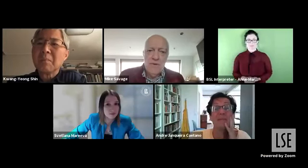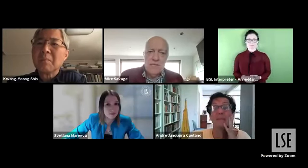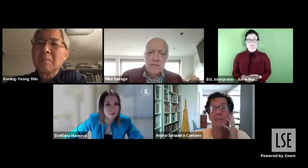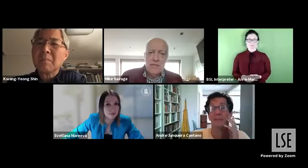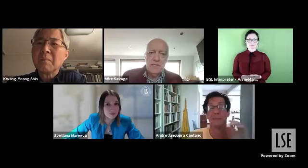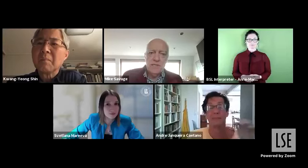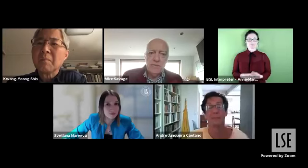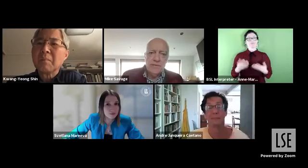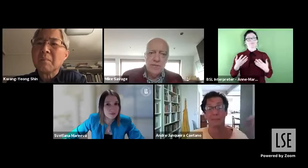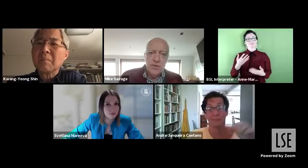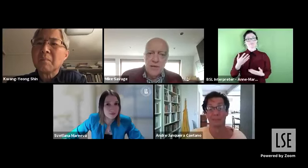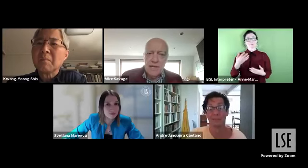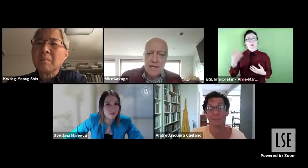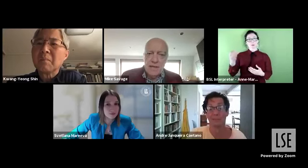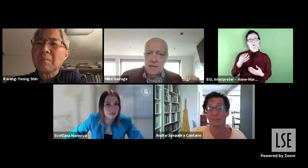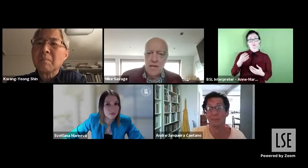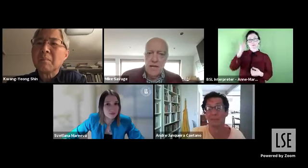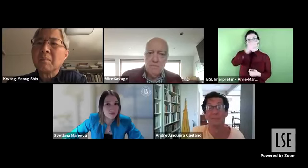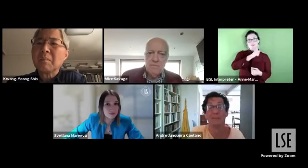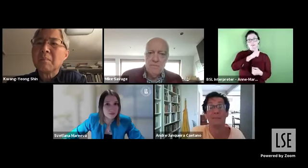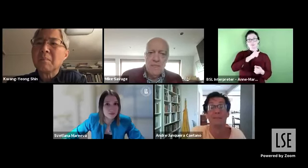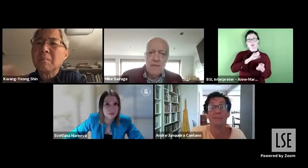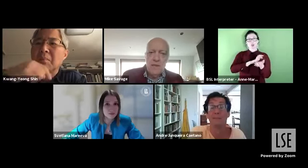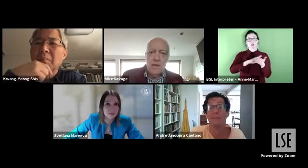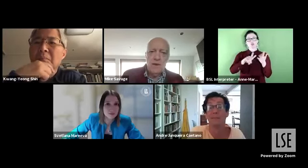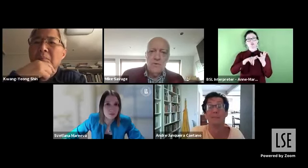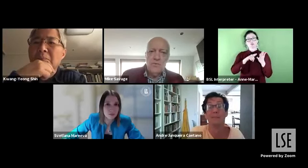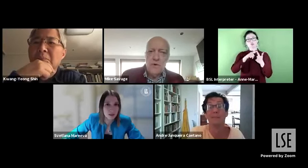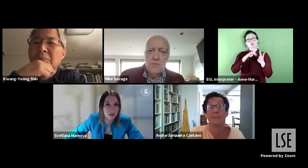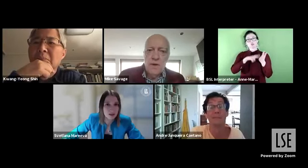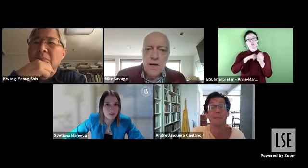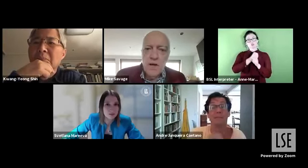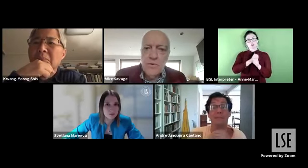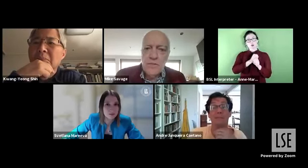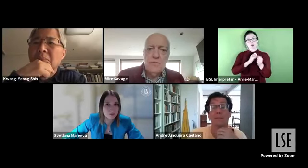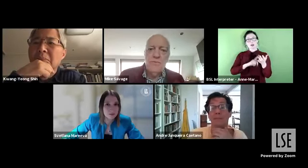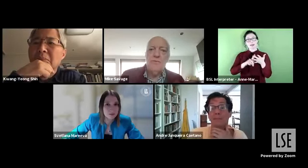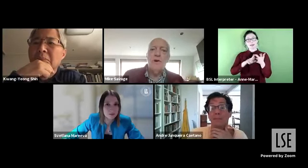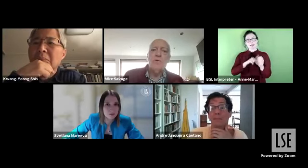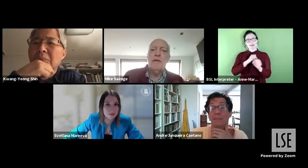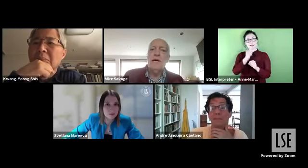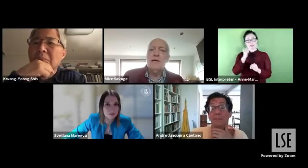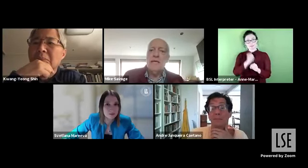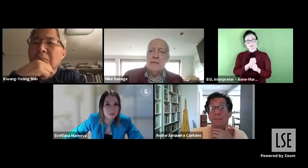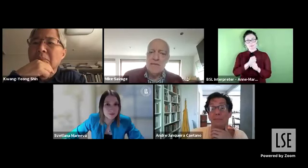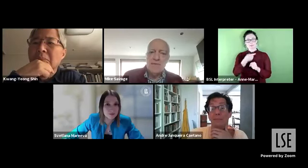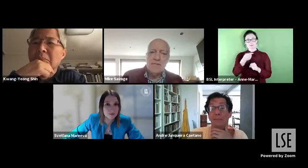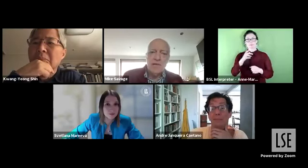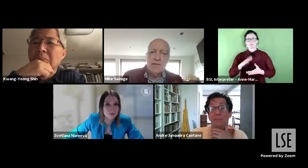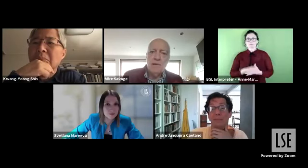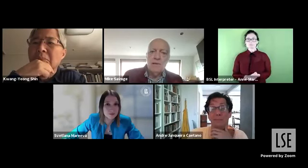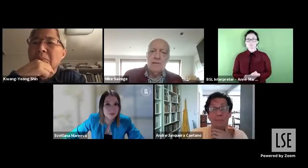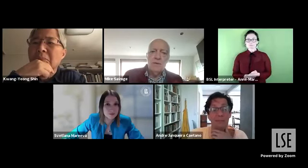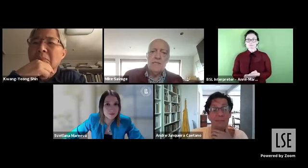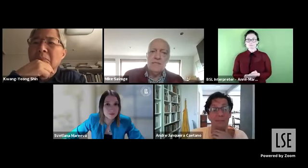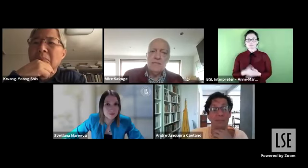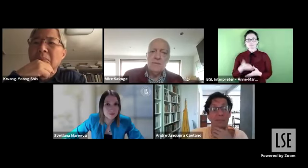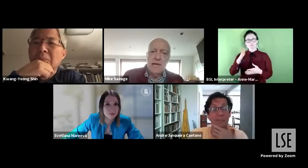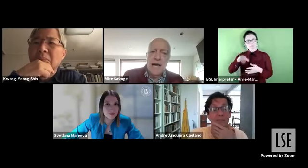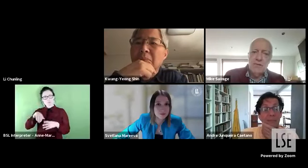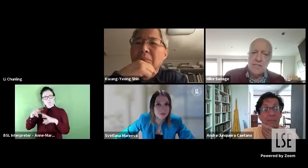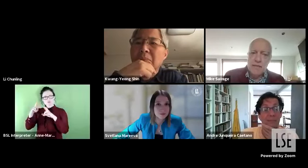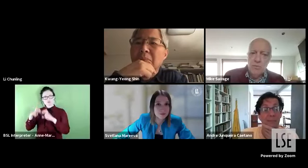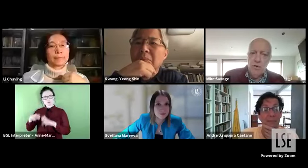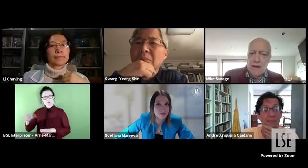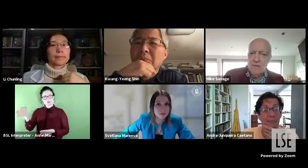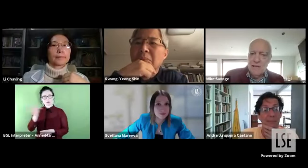So we have a question to Professor Chunling from Rosa Vone, an independent researcher, just